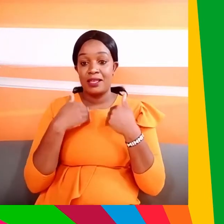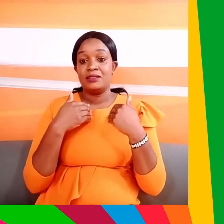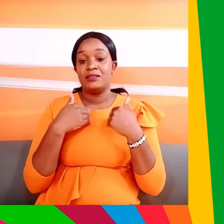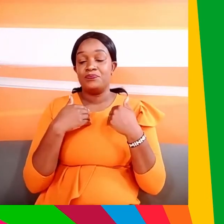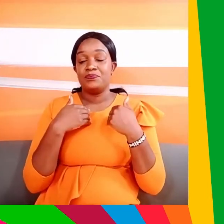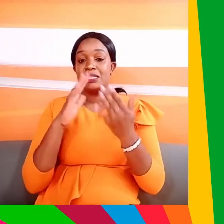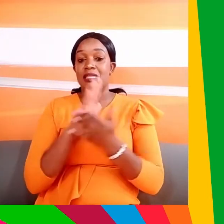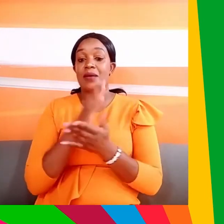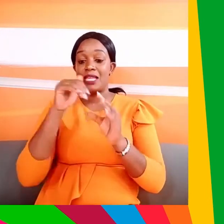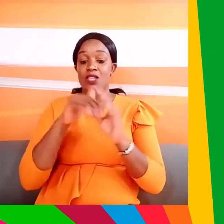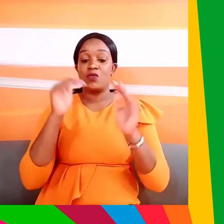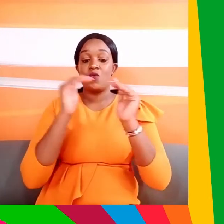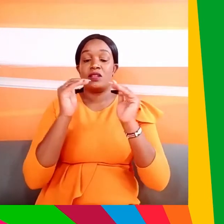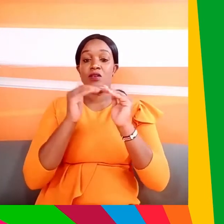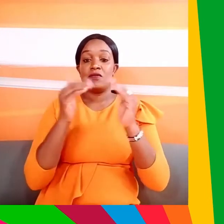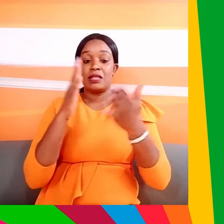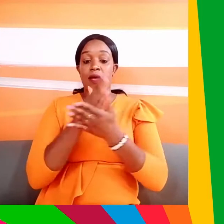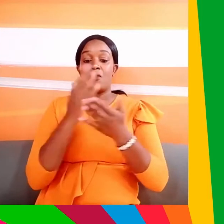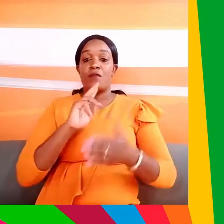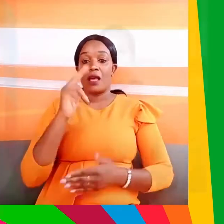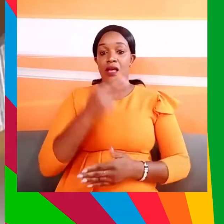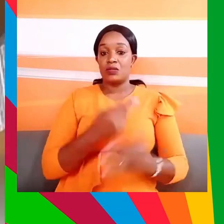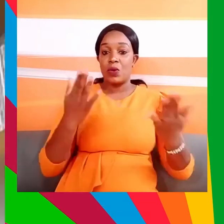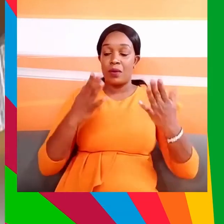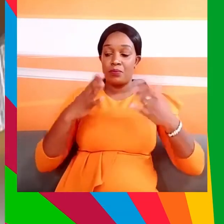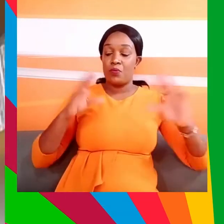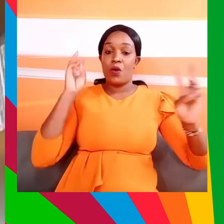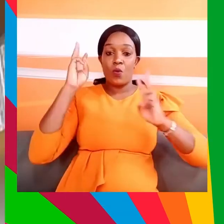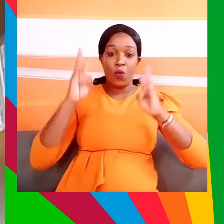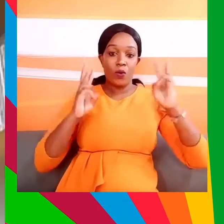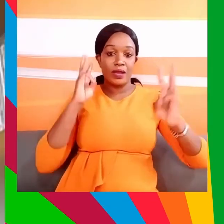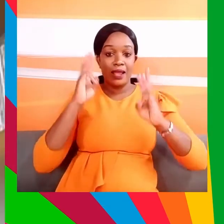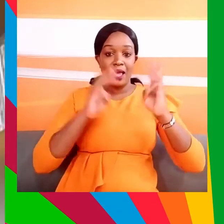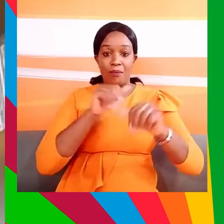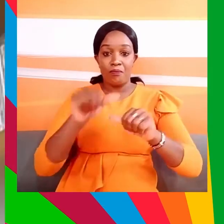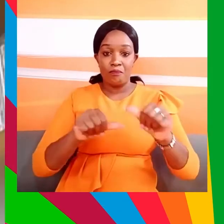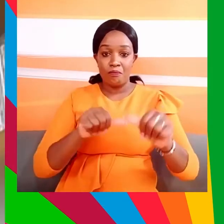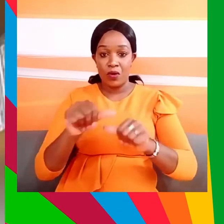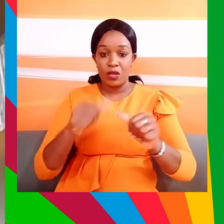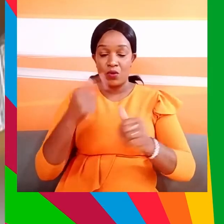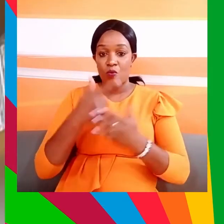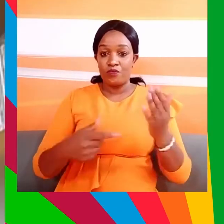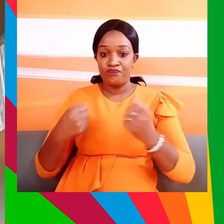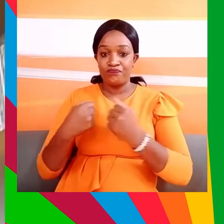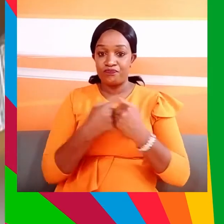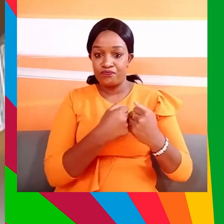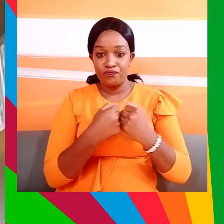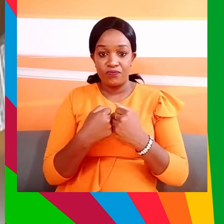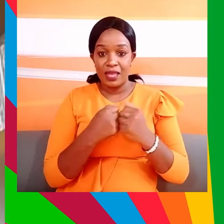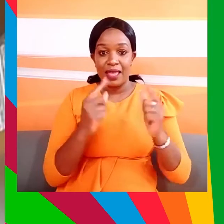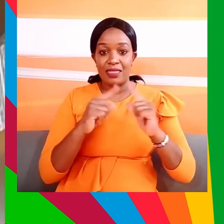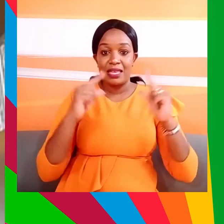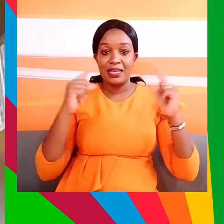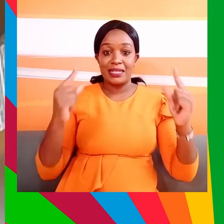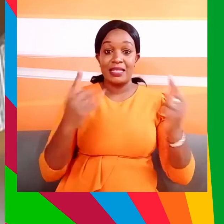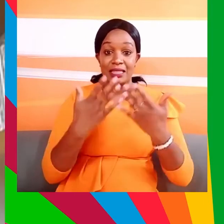of us were already worried about. For me, what was startling is the great reversal that we've seen when it comes to extreme